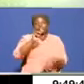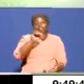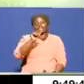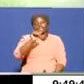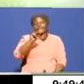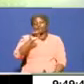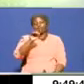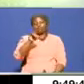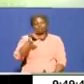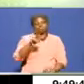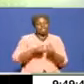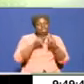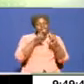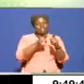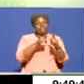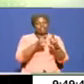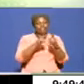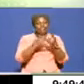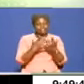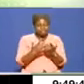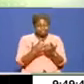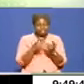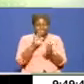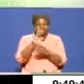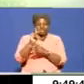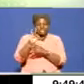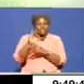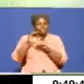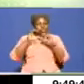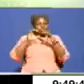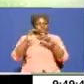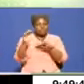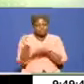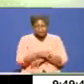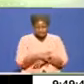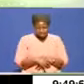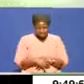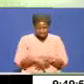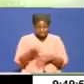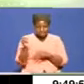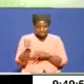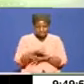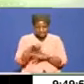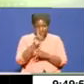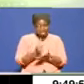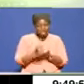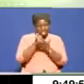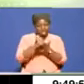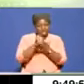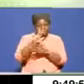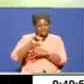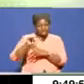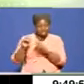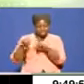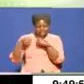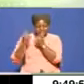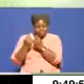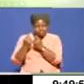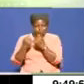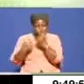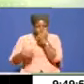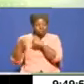Football Kenya Federation FKF Premier League Coach of the Month. During the month, he helped his side secure the CAF Champions League slot next